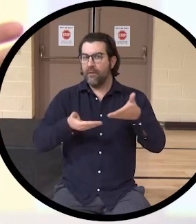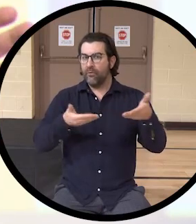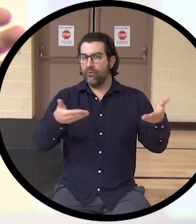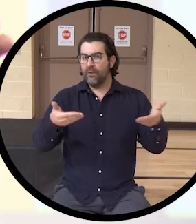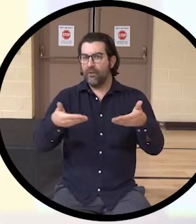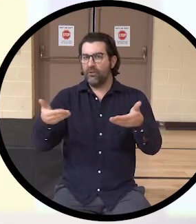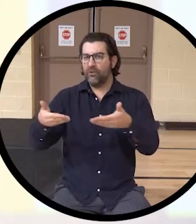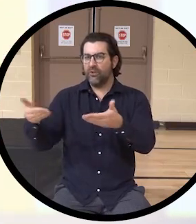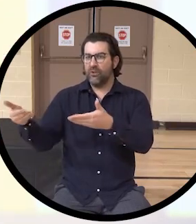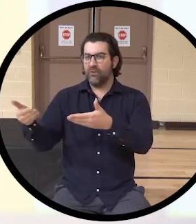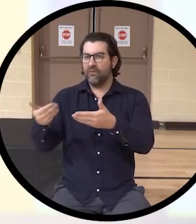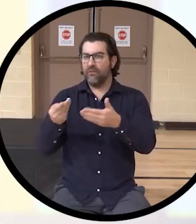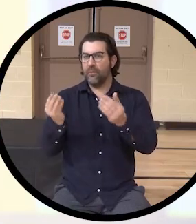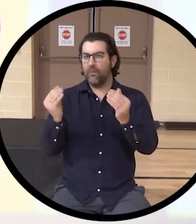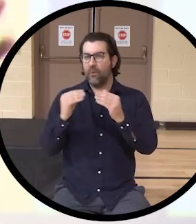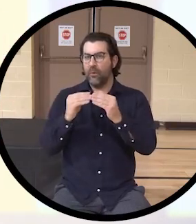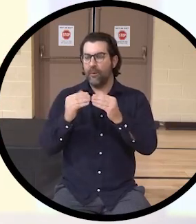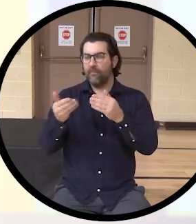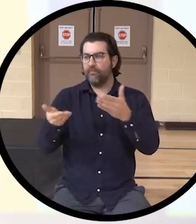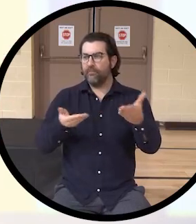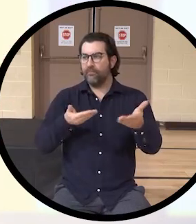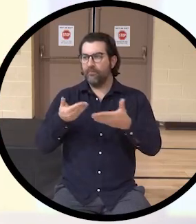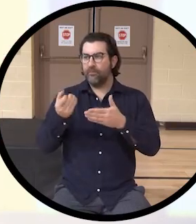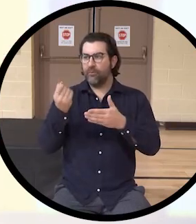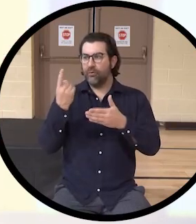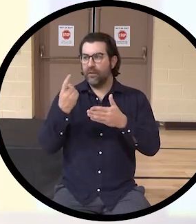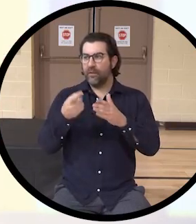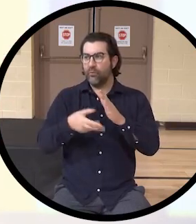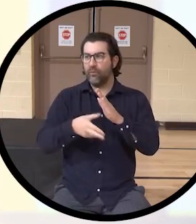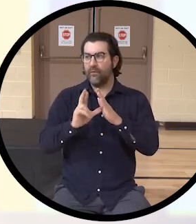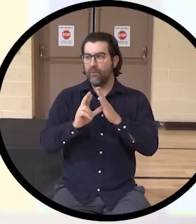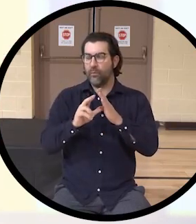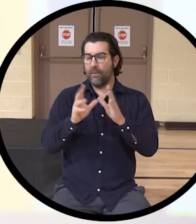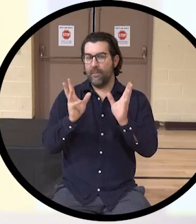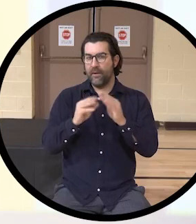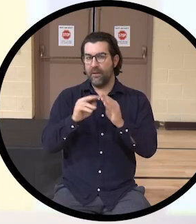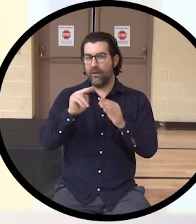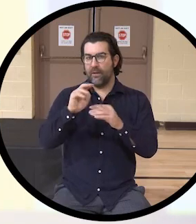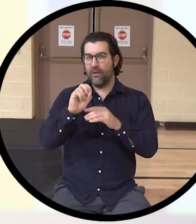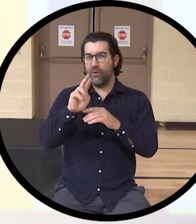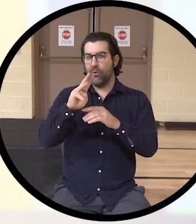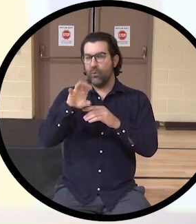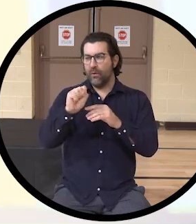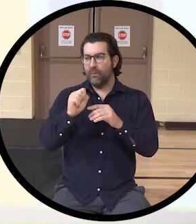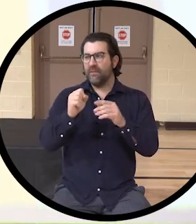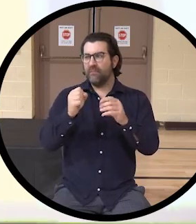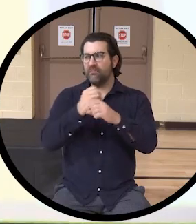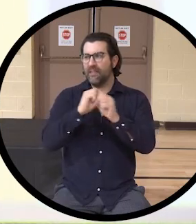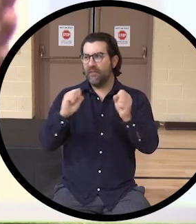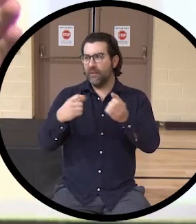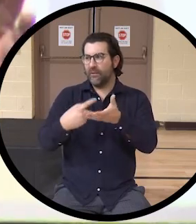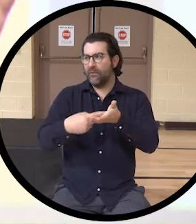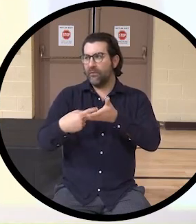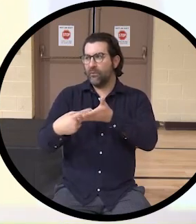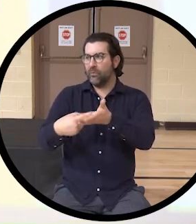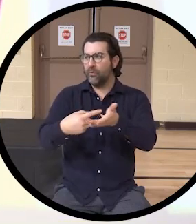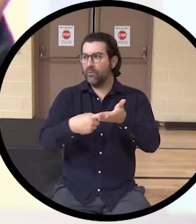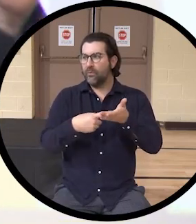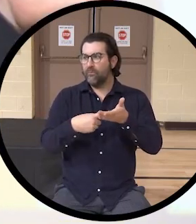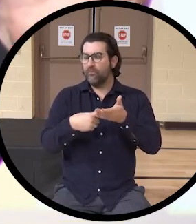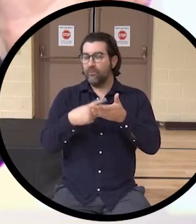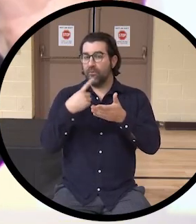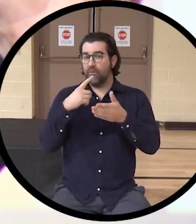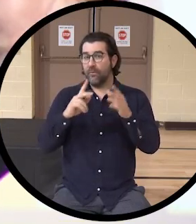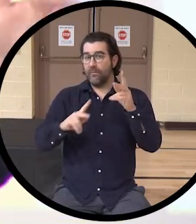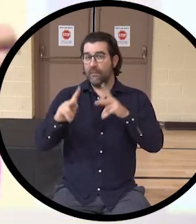couple more. We'll do a brief review of the meeting norms. We'll do a safety overview for folks here. We'll go over some stuff for